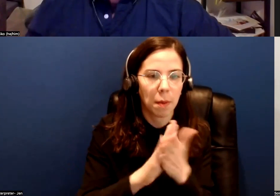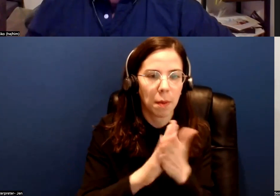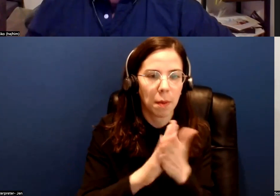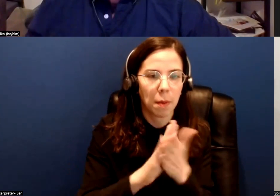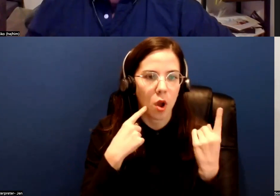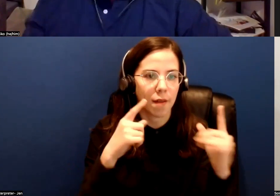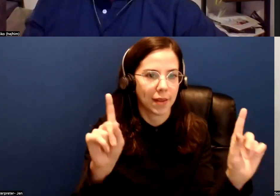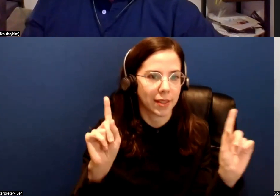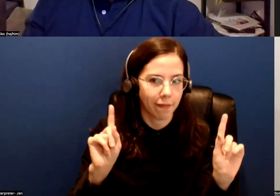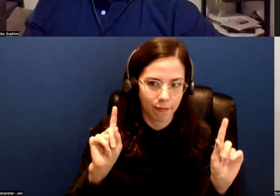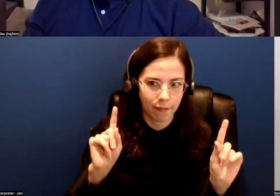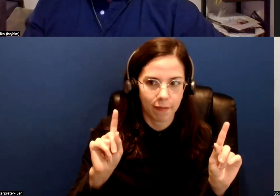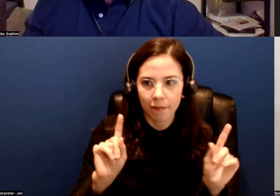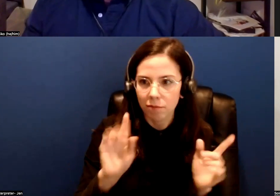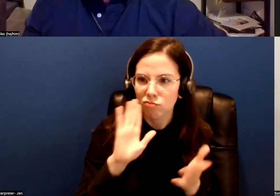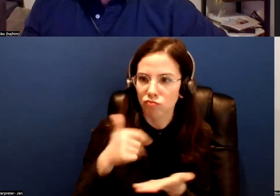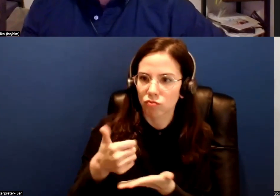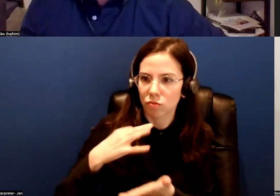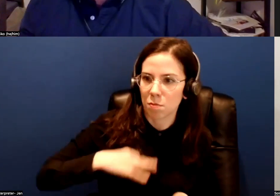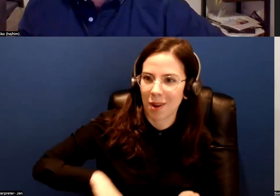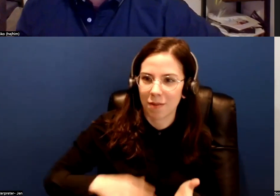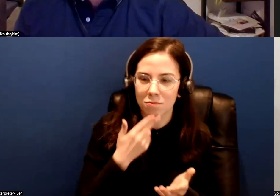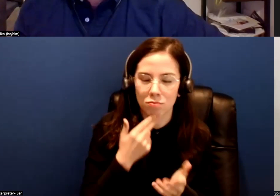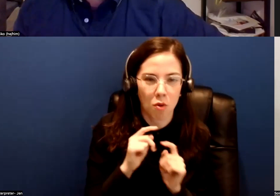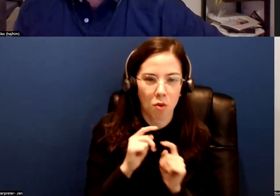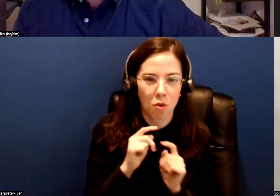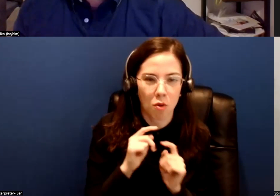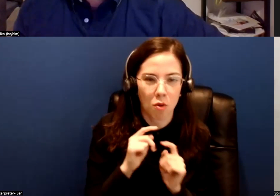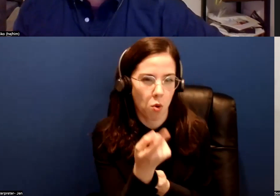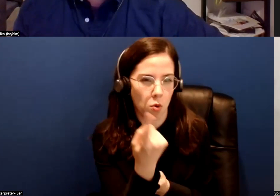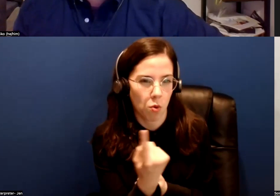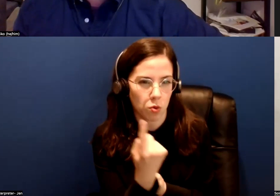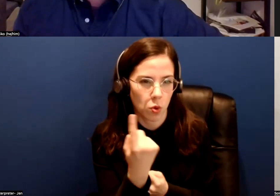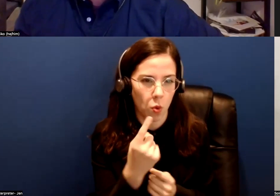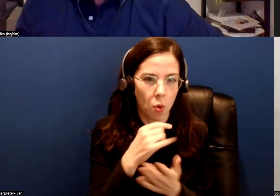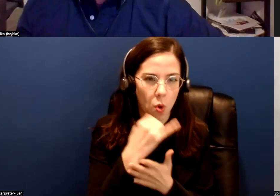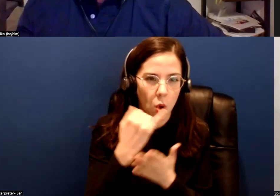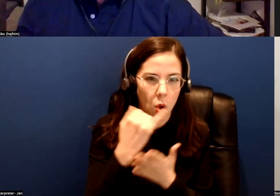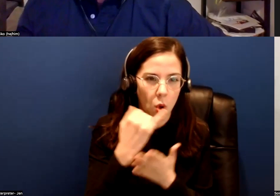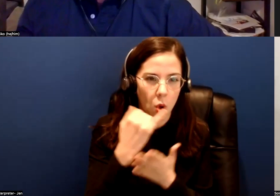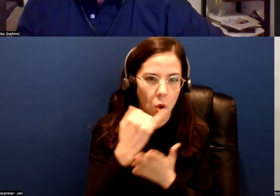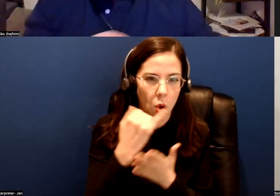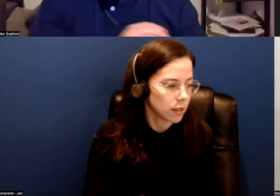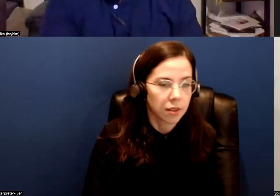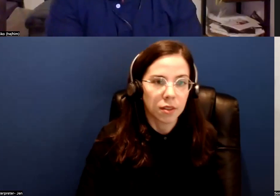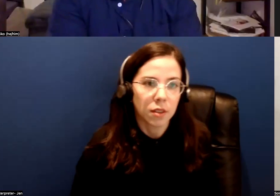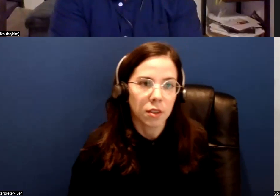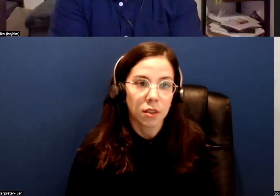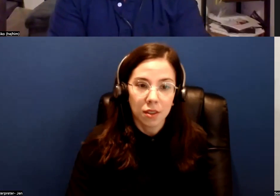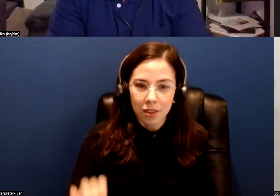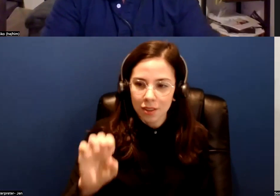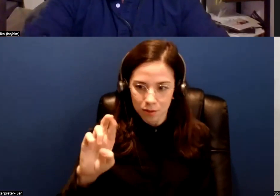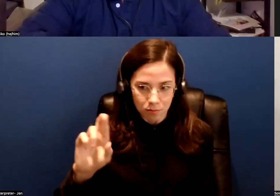effective that could be helpful for small teams or solo artists?" Another great